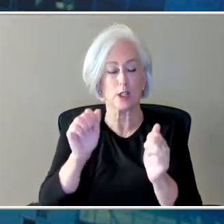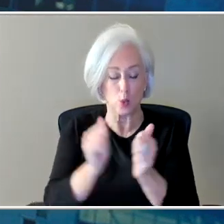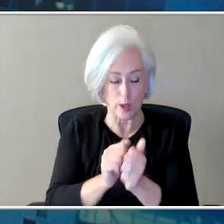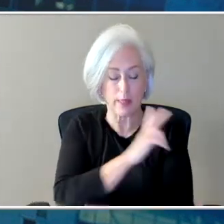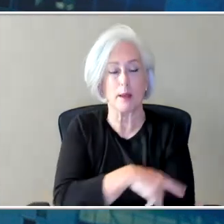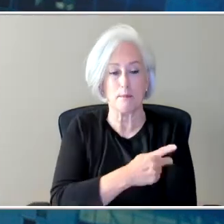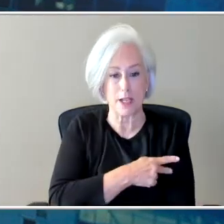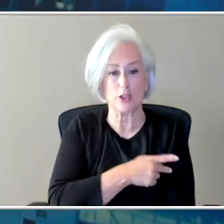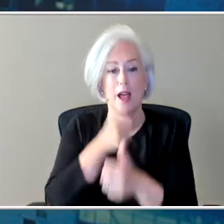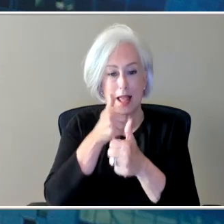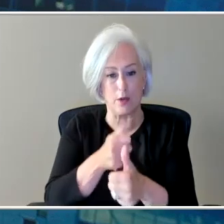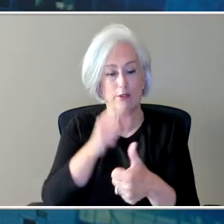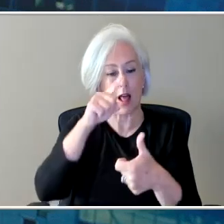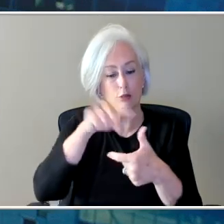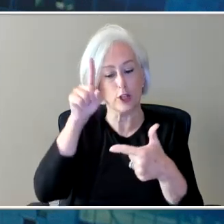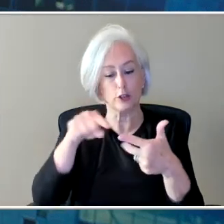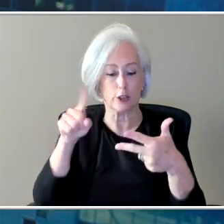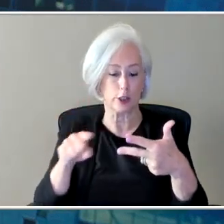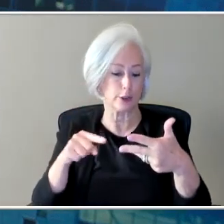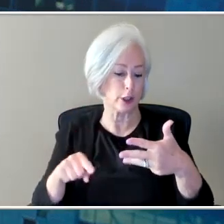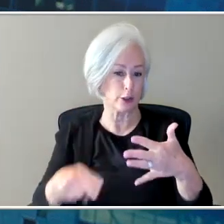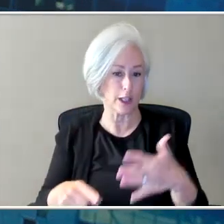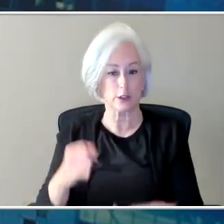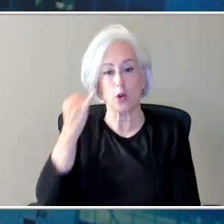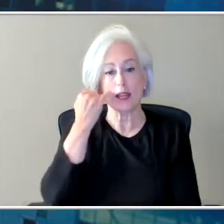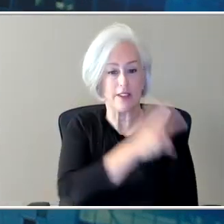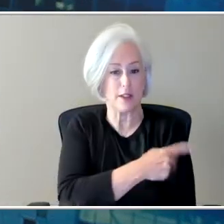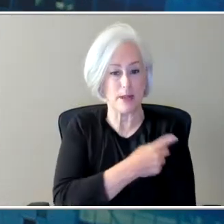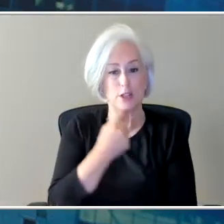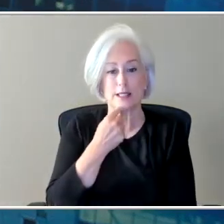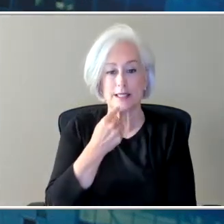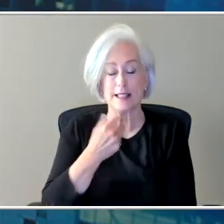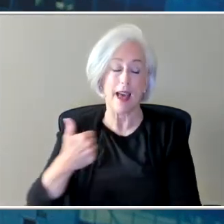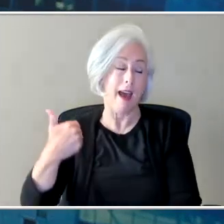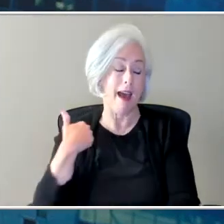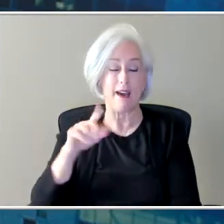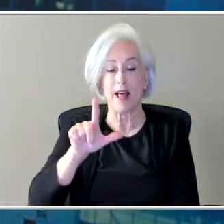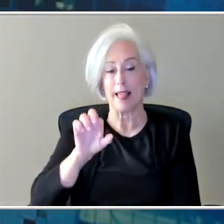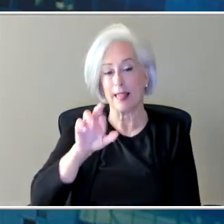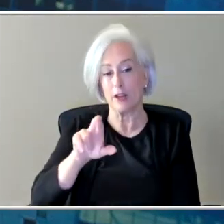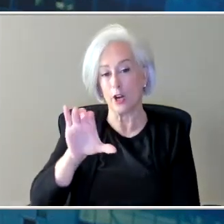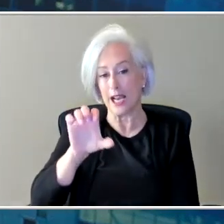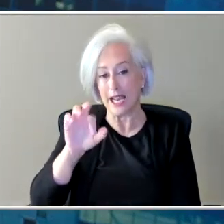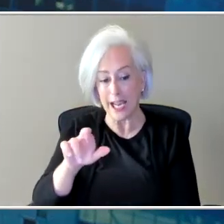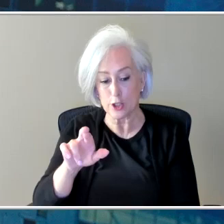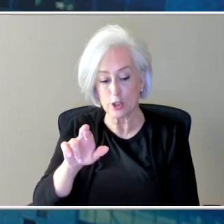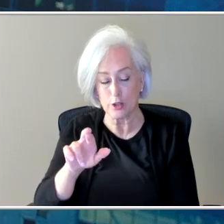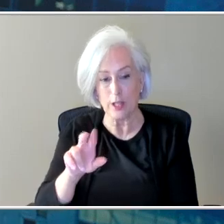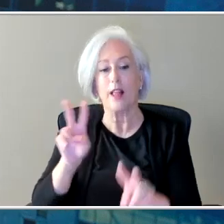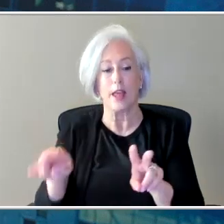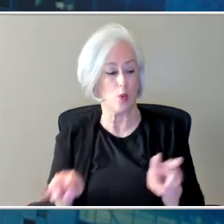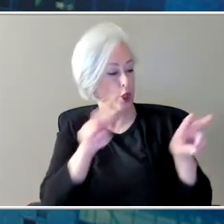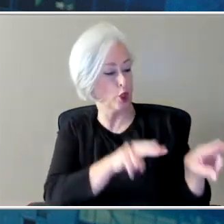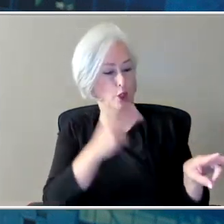patient would say, I have liver cancer, and they'd look, who sees liver cancer in our cancer center? Well, maybe it was actually breast cancer that